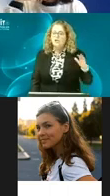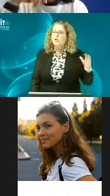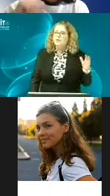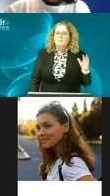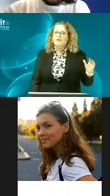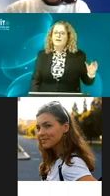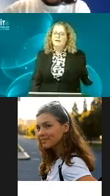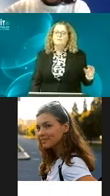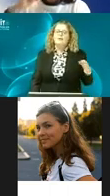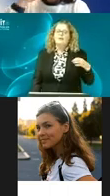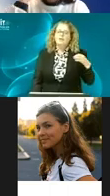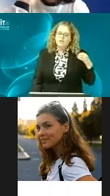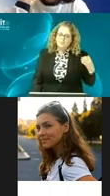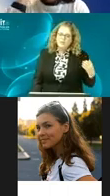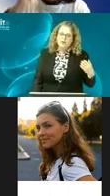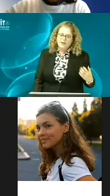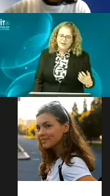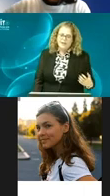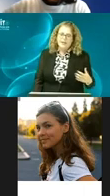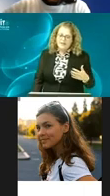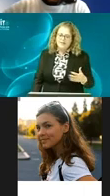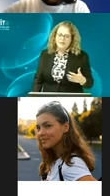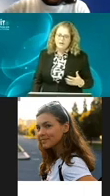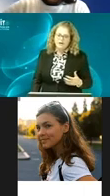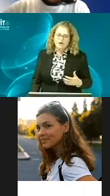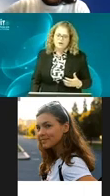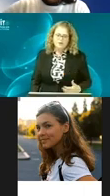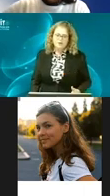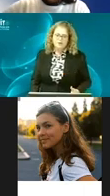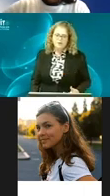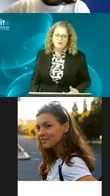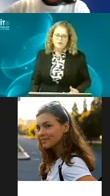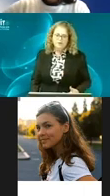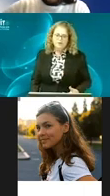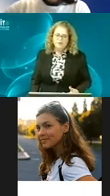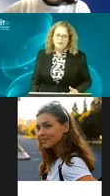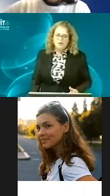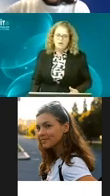doesn't look something else, but she speaks very nicely. Let's hear her.